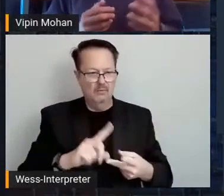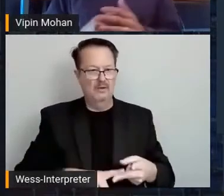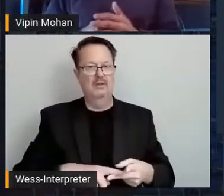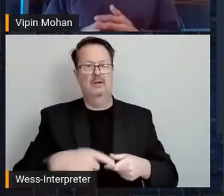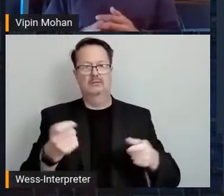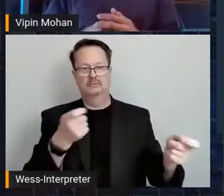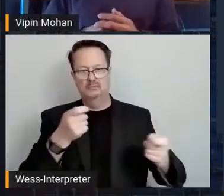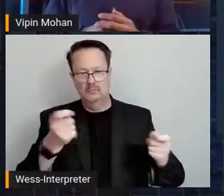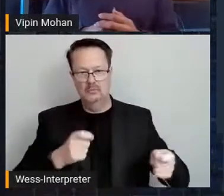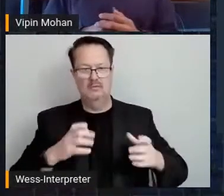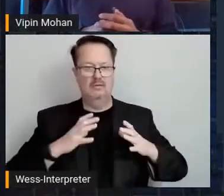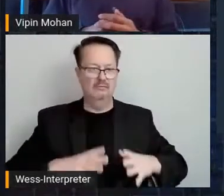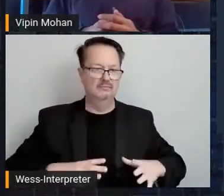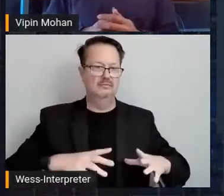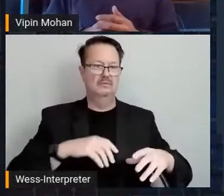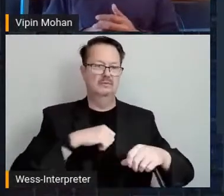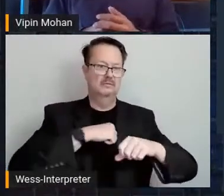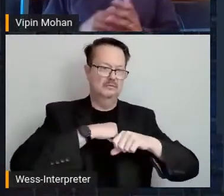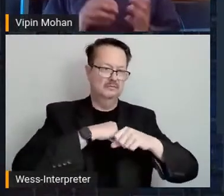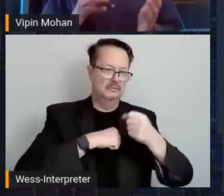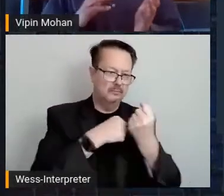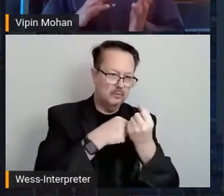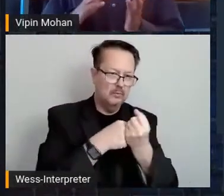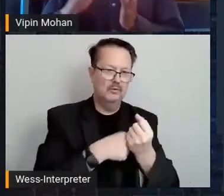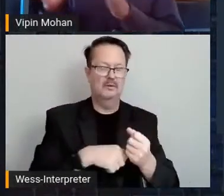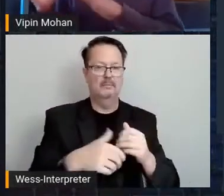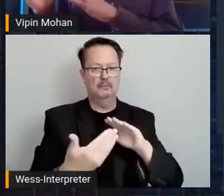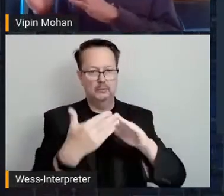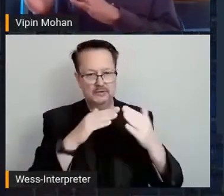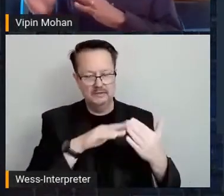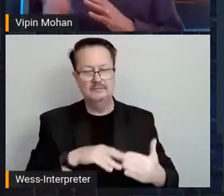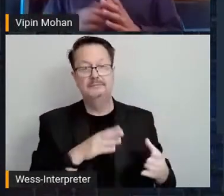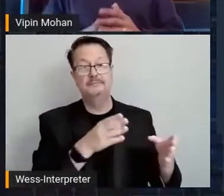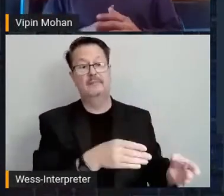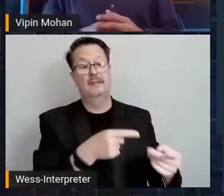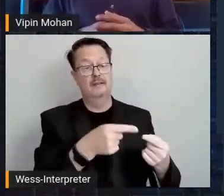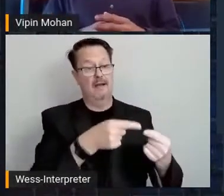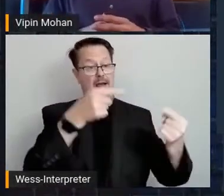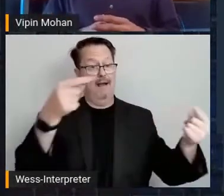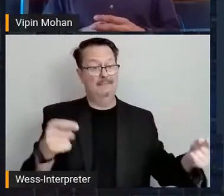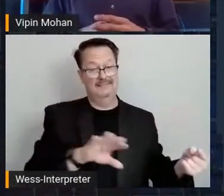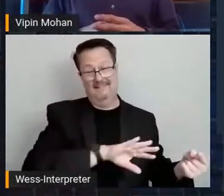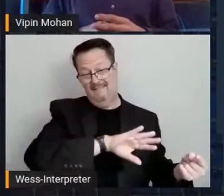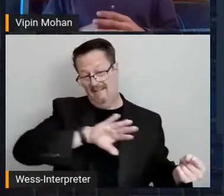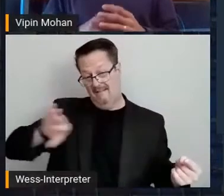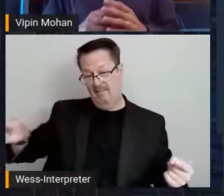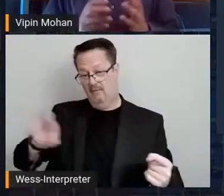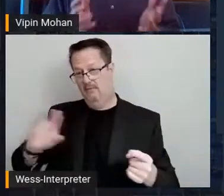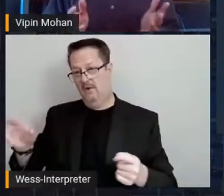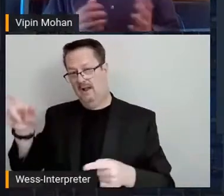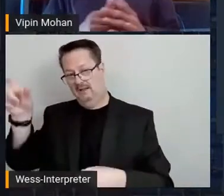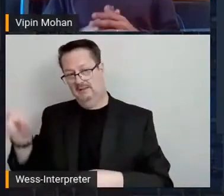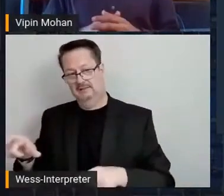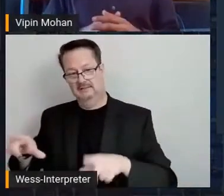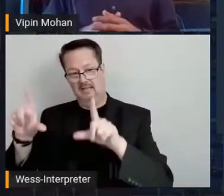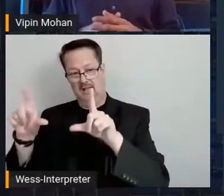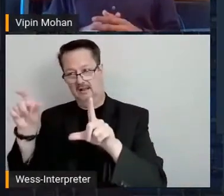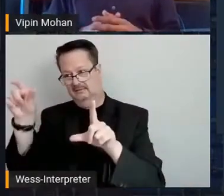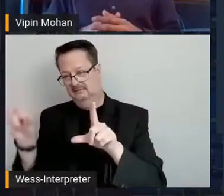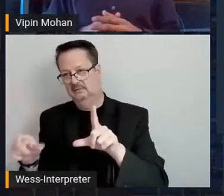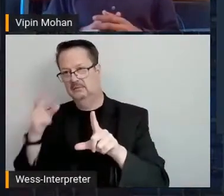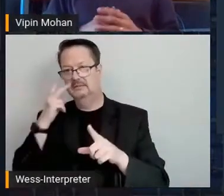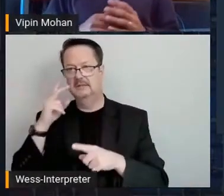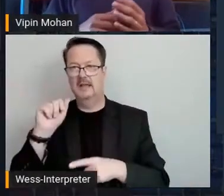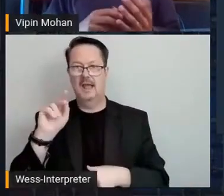and when the support is with the community. Contrast that with the right-hand side of the slide, and you have Amazon